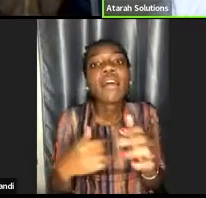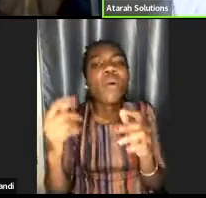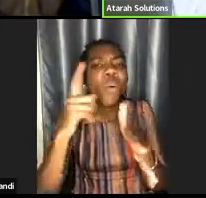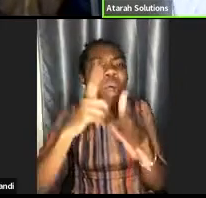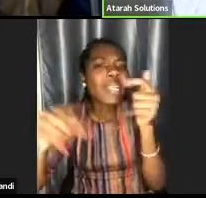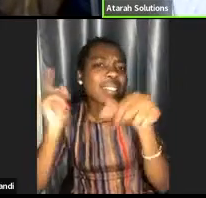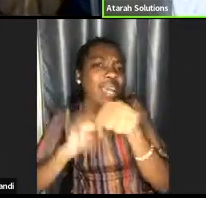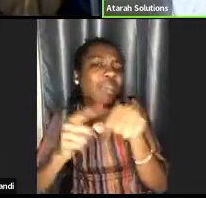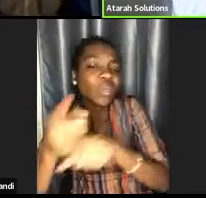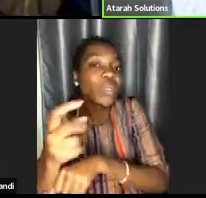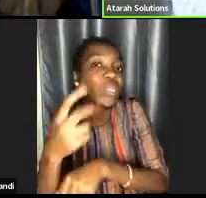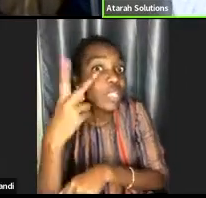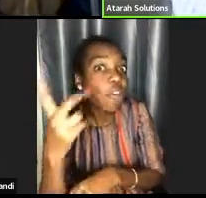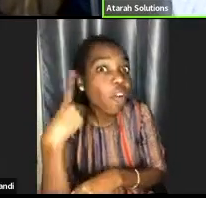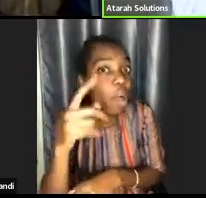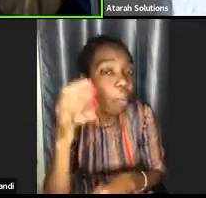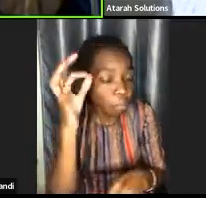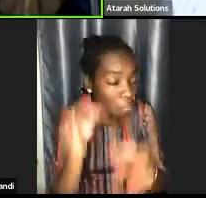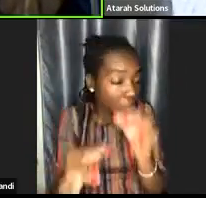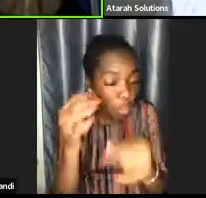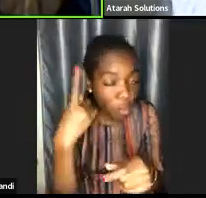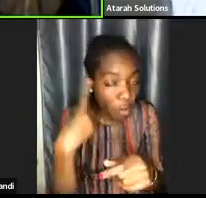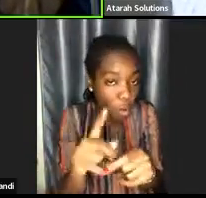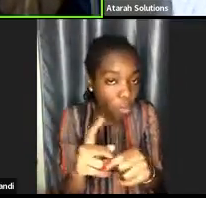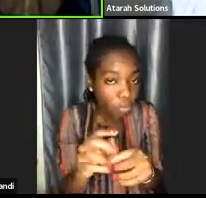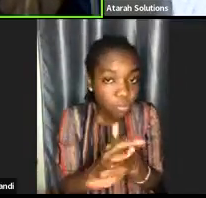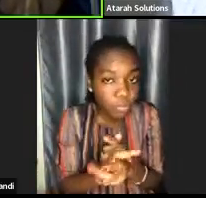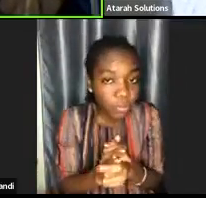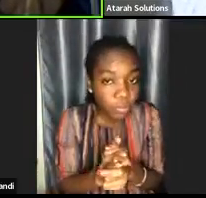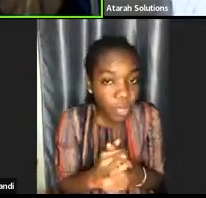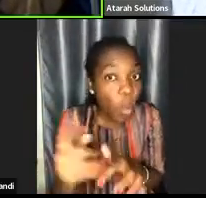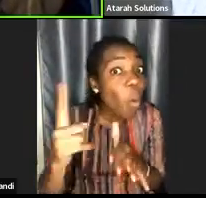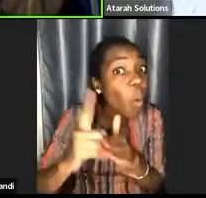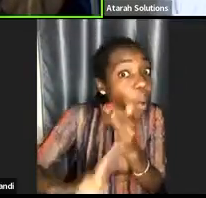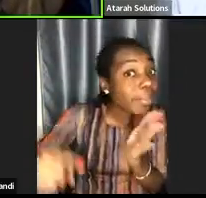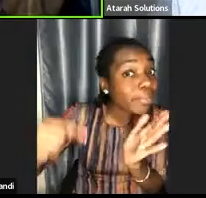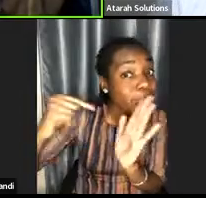an arbitrator? At what point?